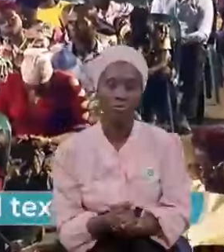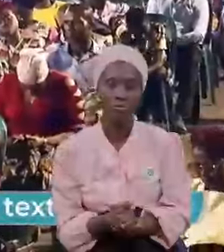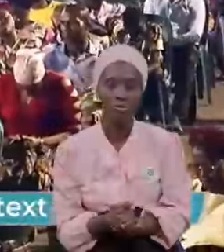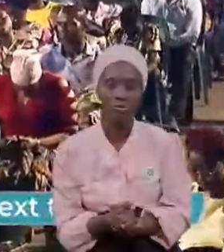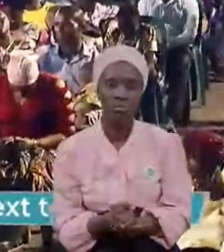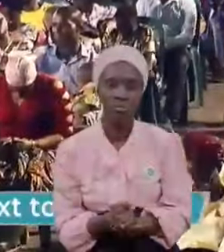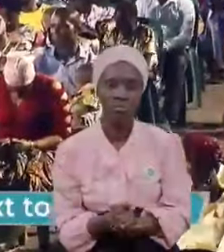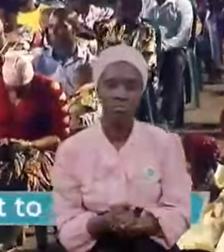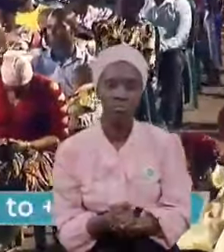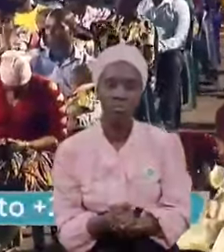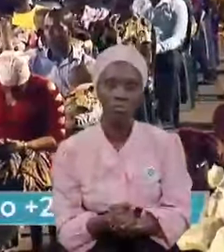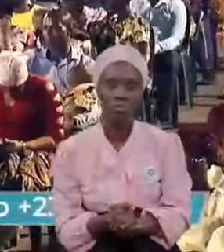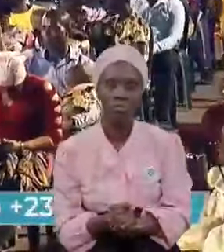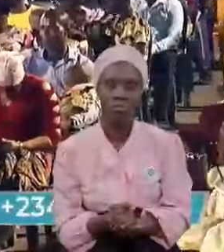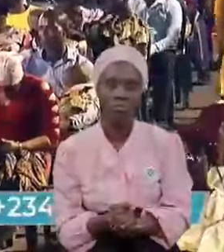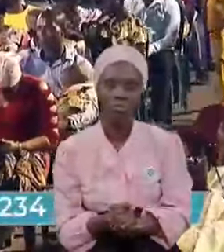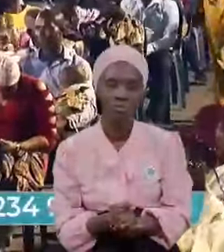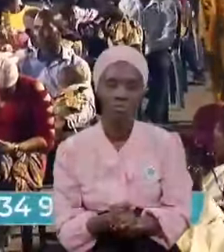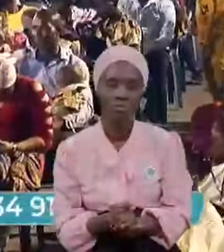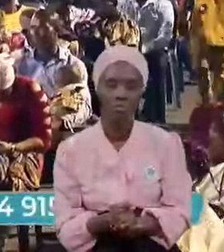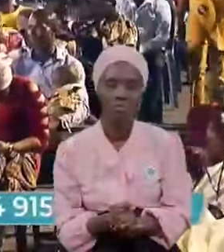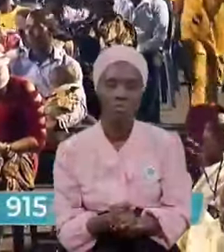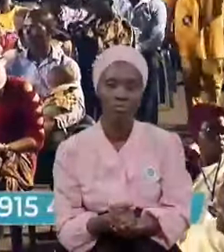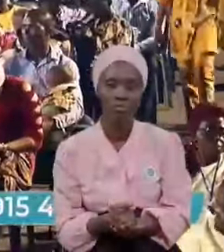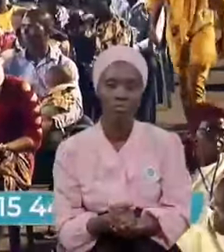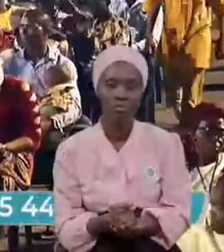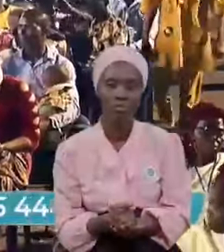the person in charge to raise the flag if you are true.